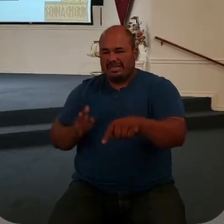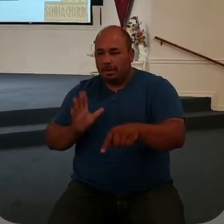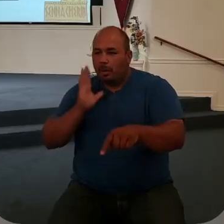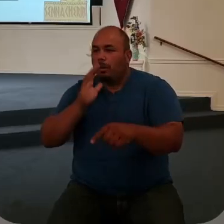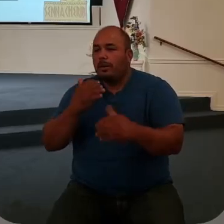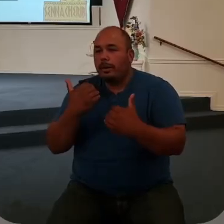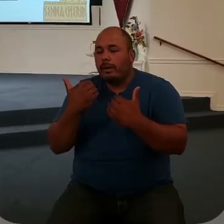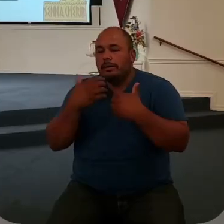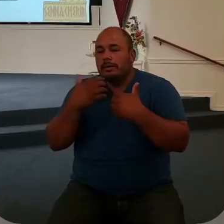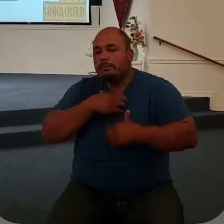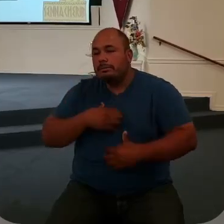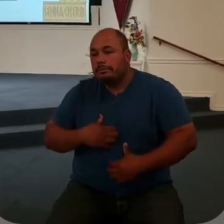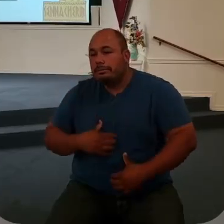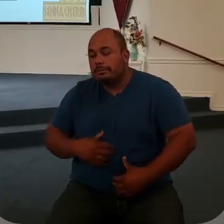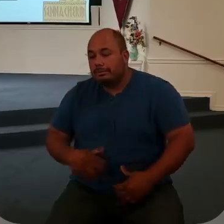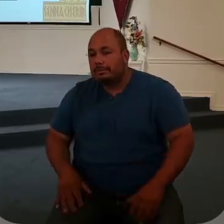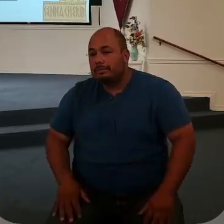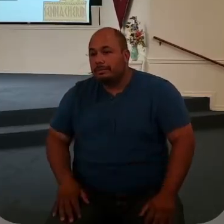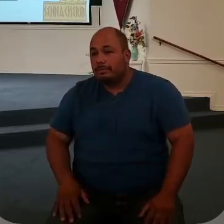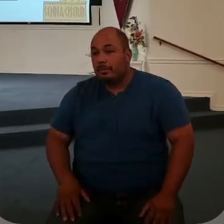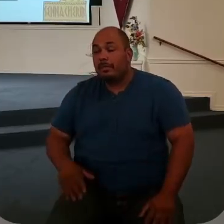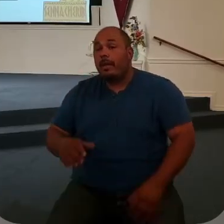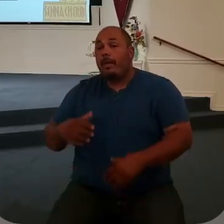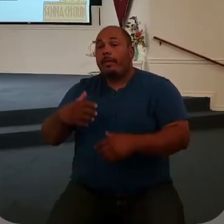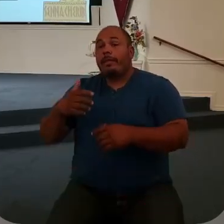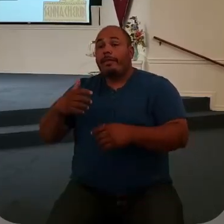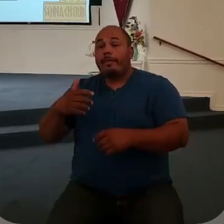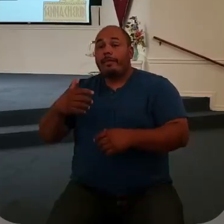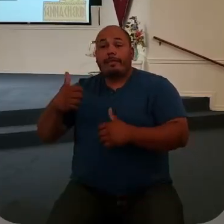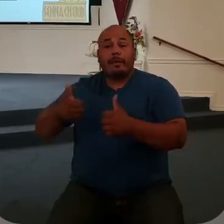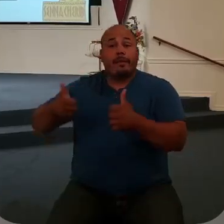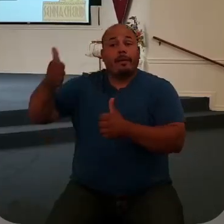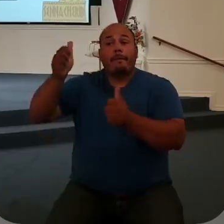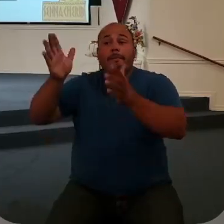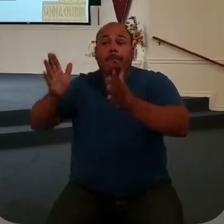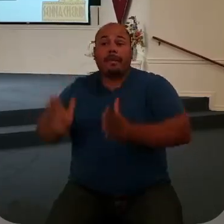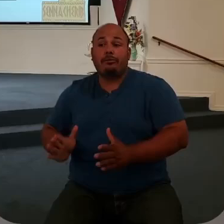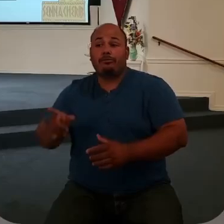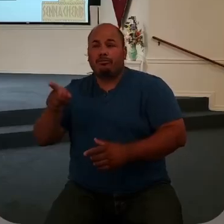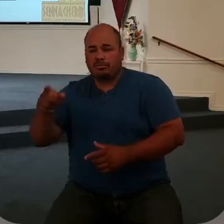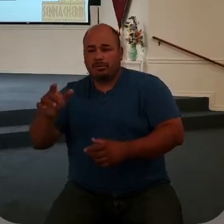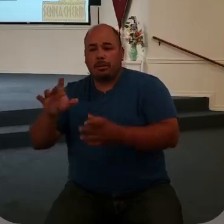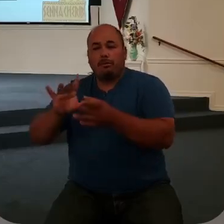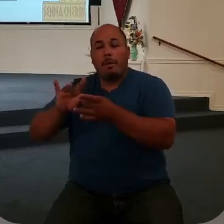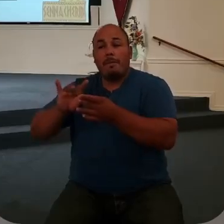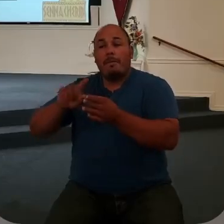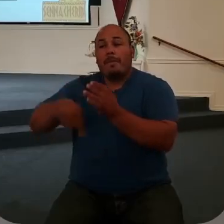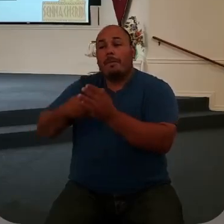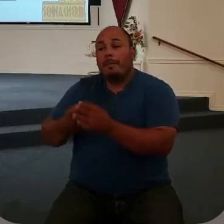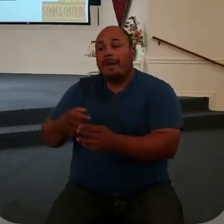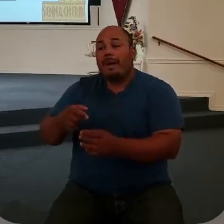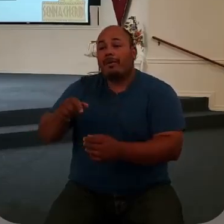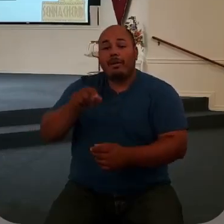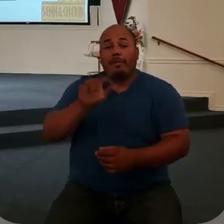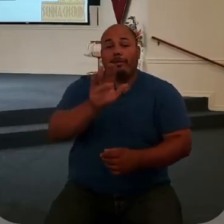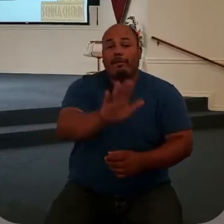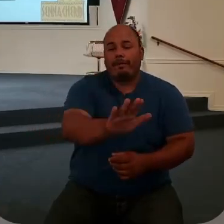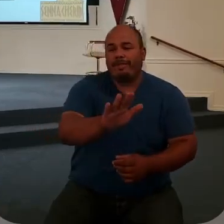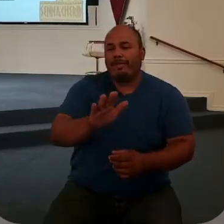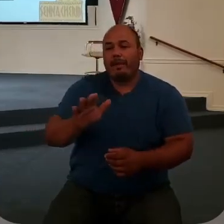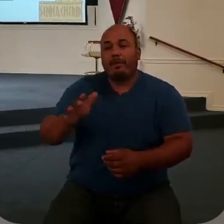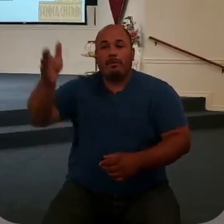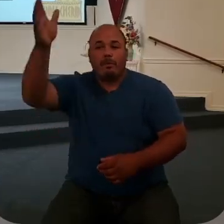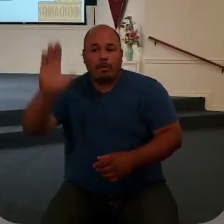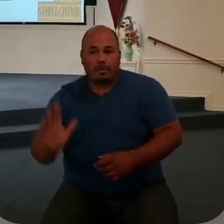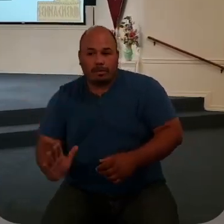And the commander talks about Judah's God. He says, God won't help Judah because Hezekiah has been tearing down God's high